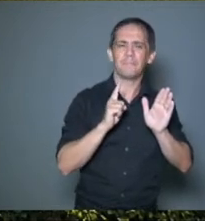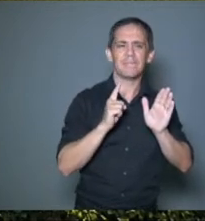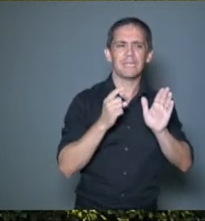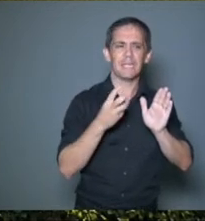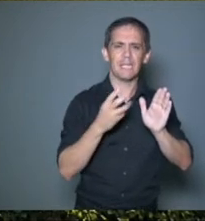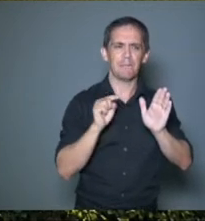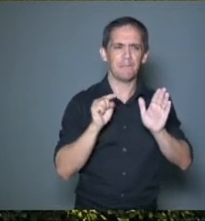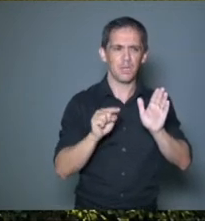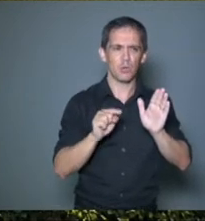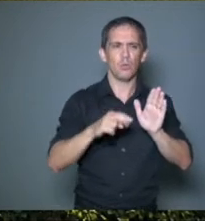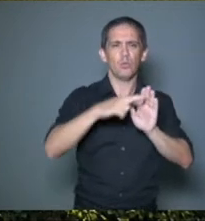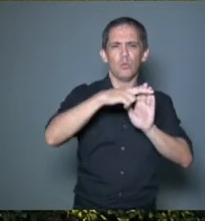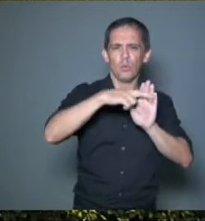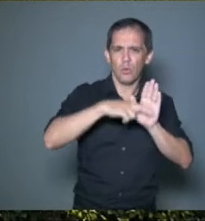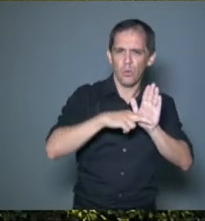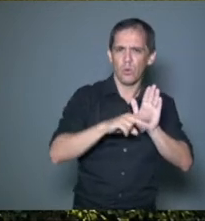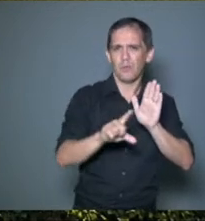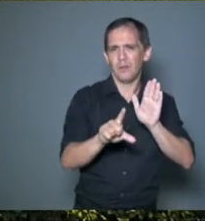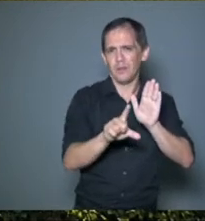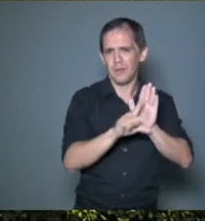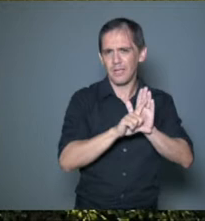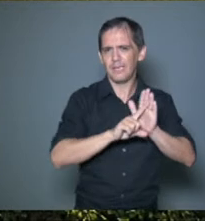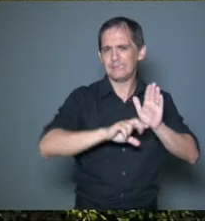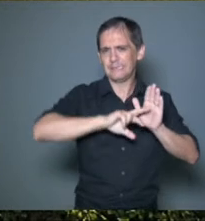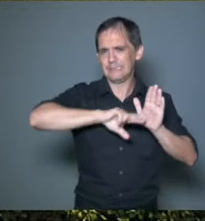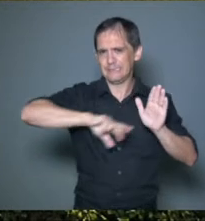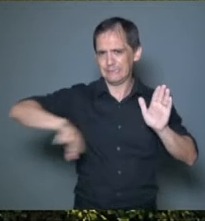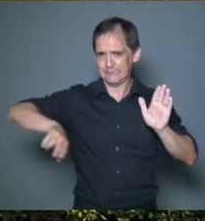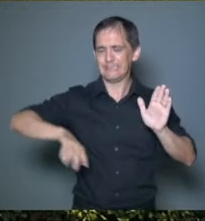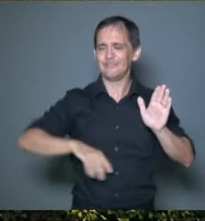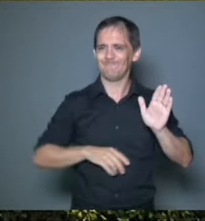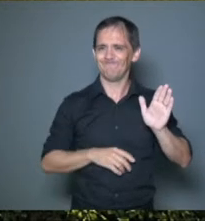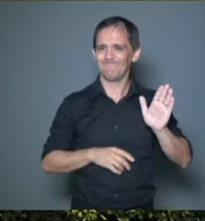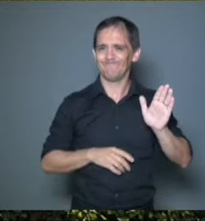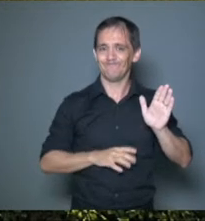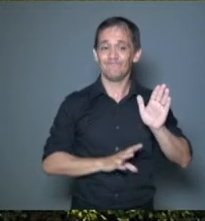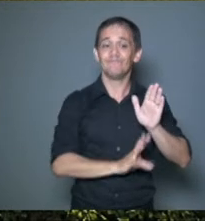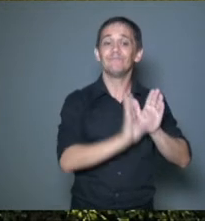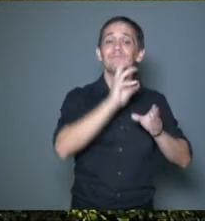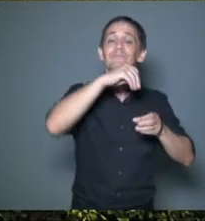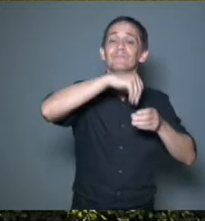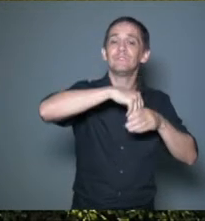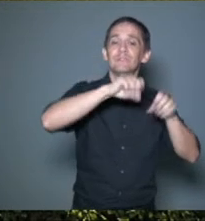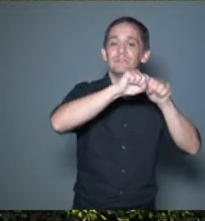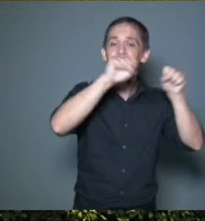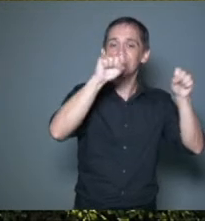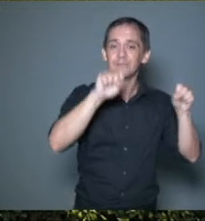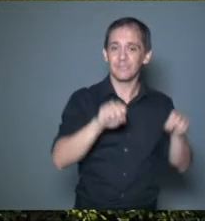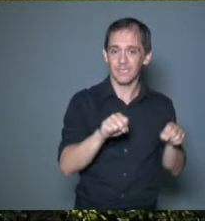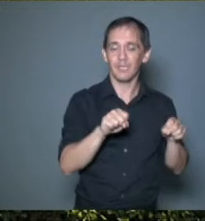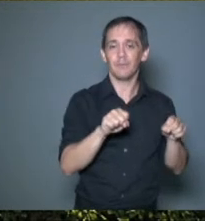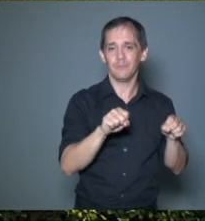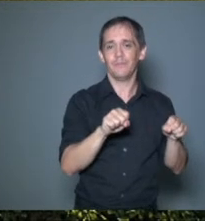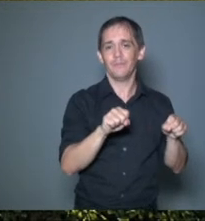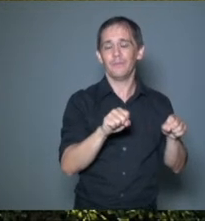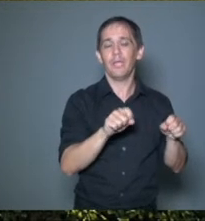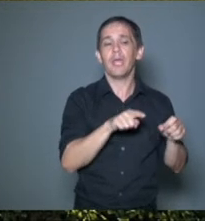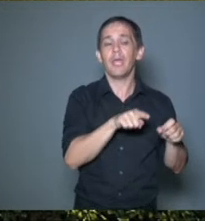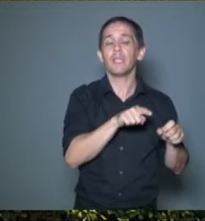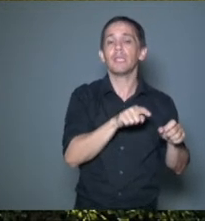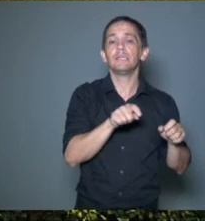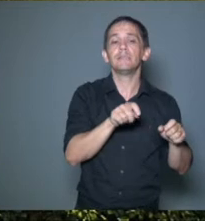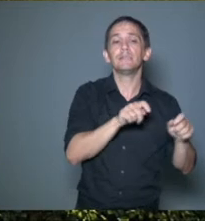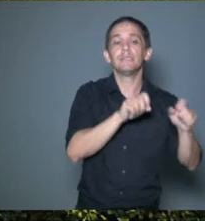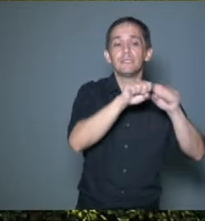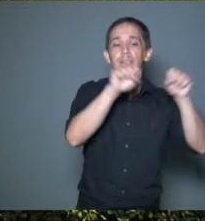laws, regulations, and standards in each one of our properties. And we have a robust